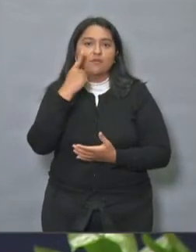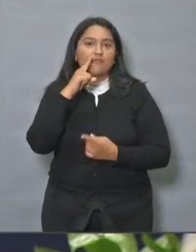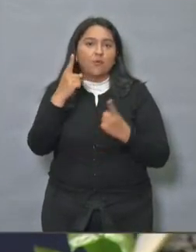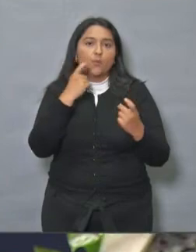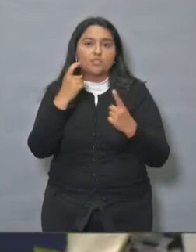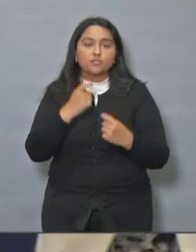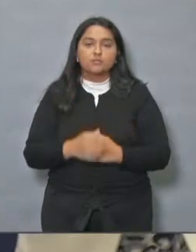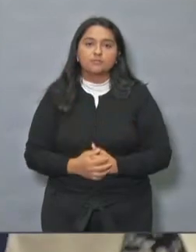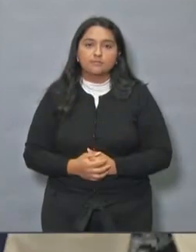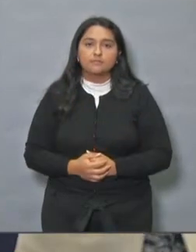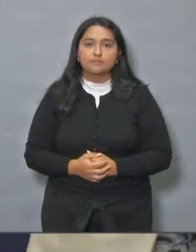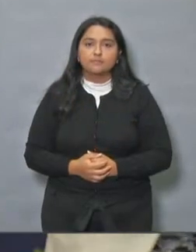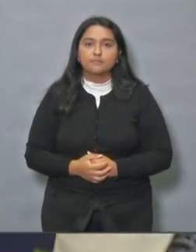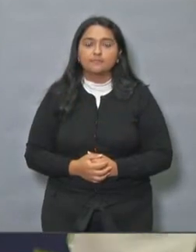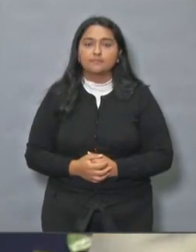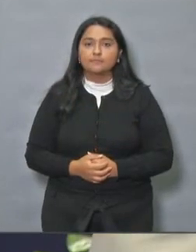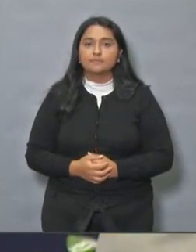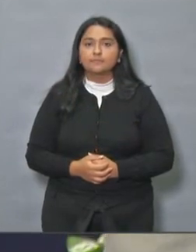question.